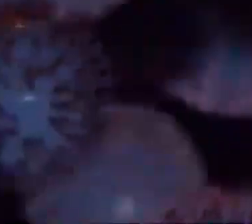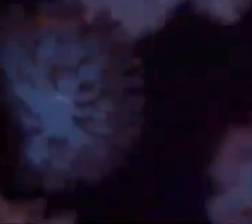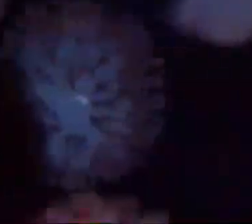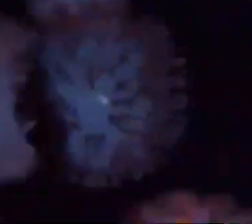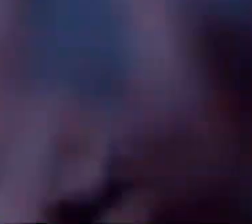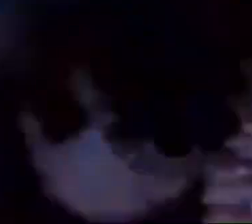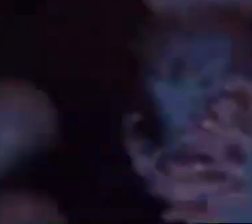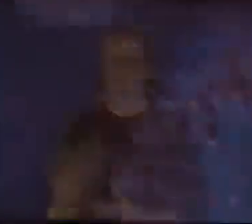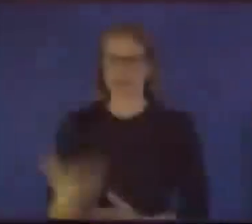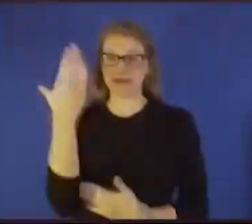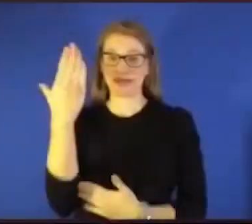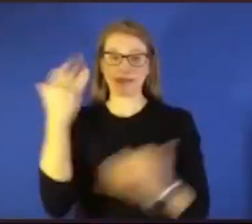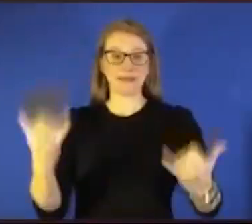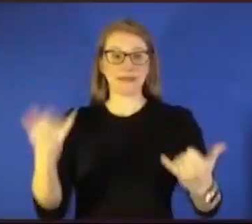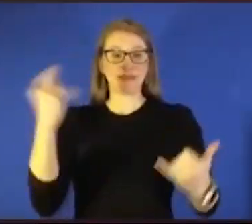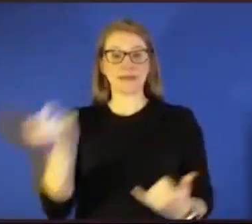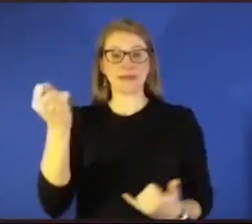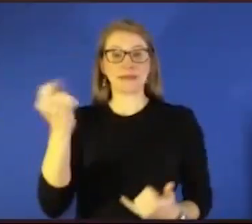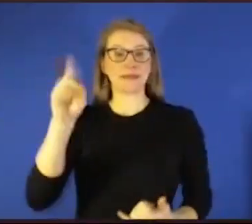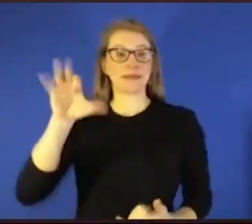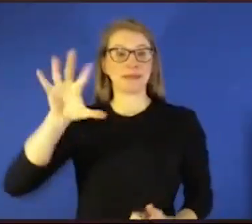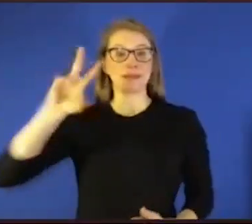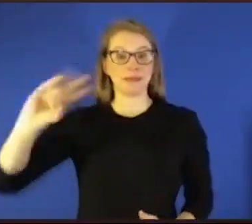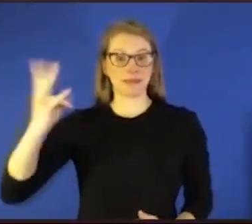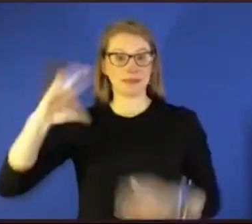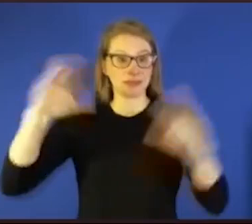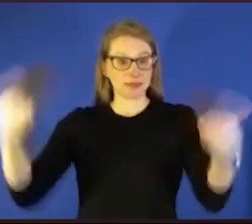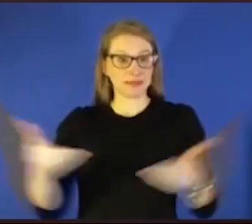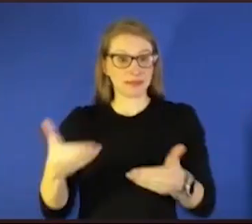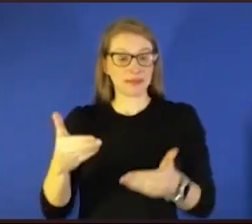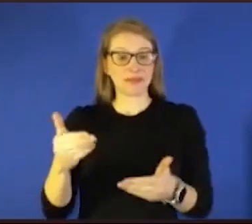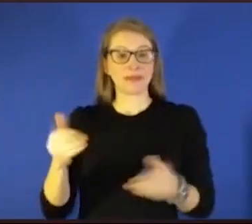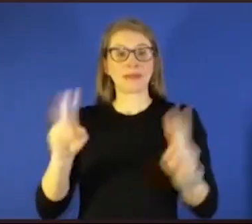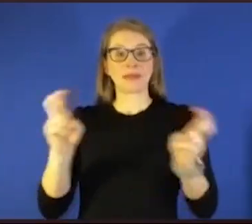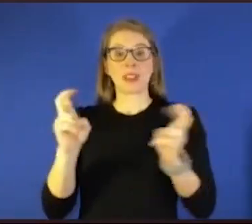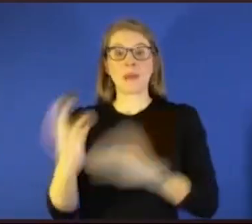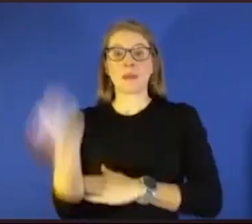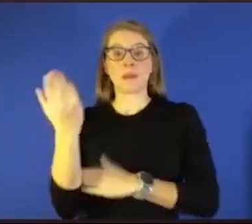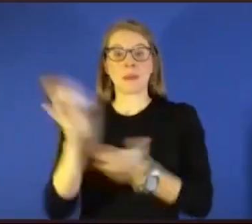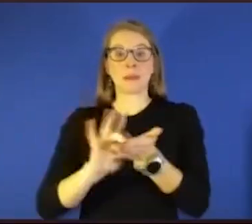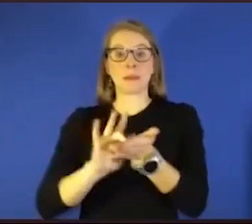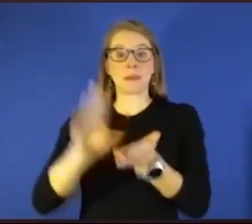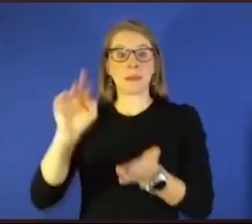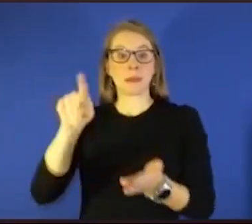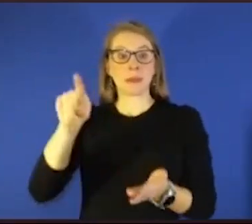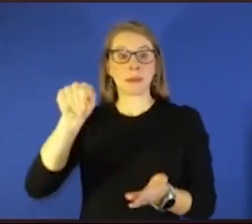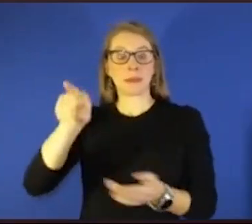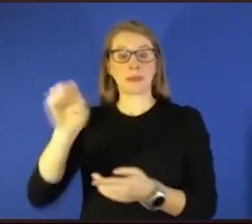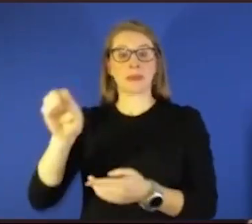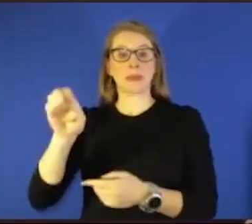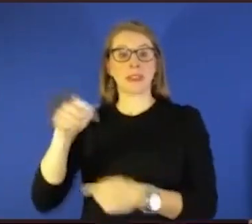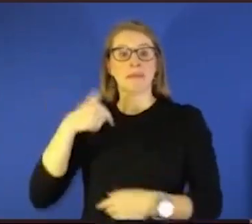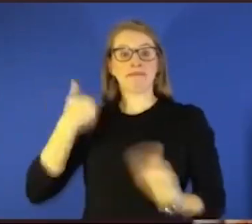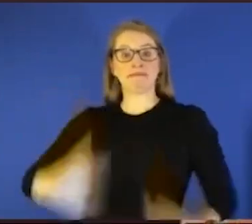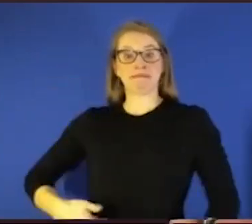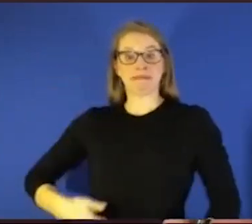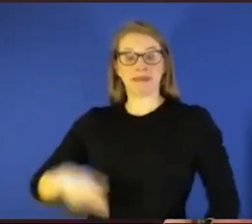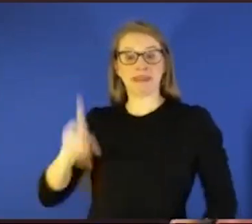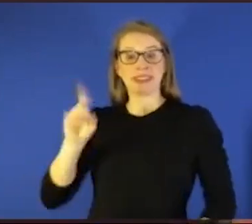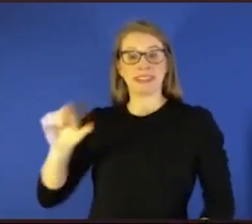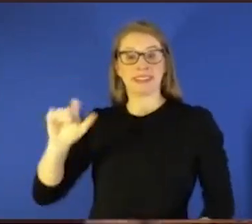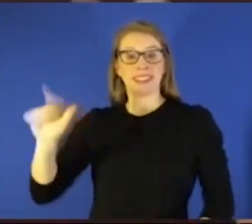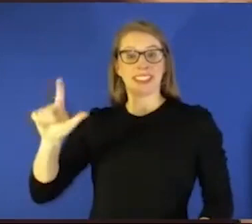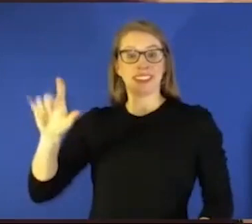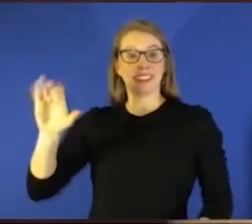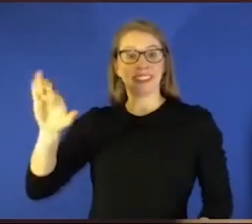Good morning. It's Tuesday, December 7th. Welcome to the Morning Medical Update. I'm Alexis Del Cid. Jess is on assignment today, and we're playing a bit of musical chairs